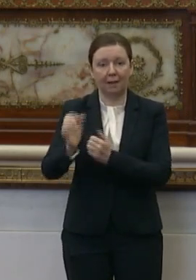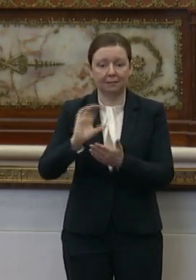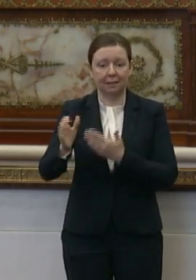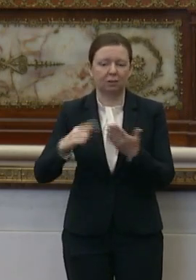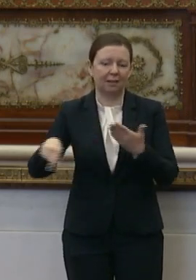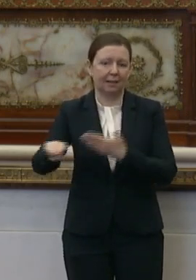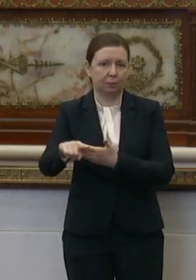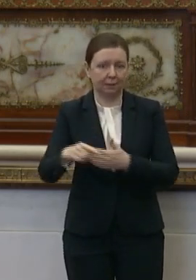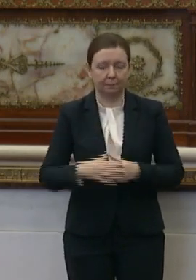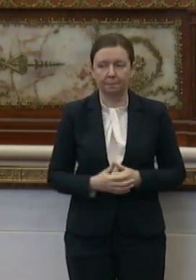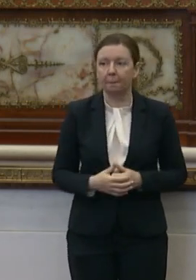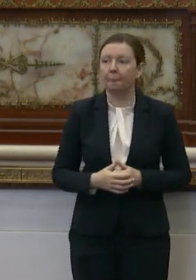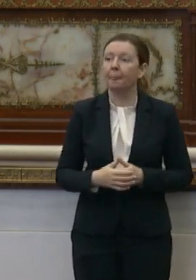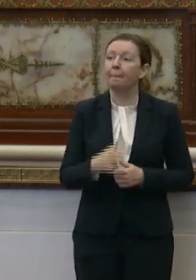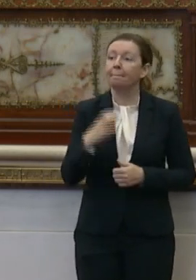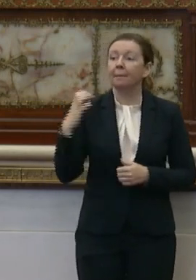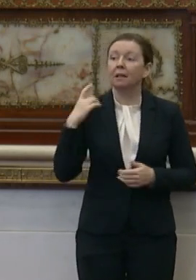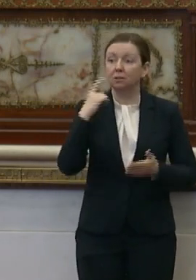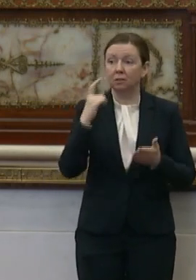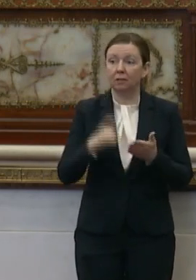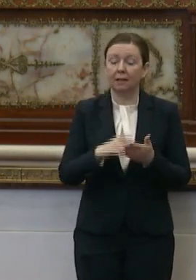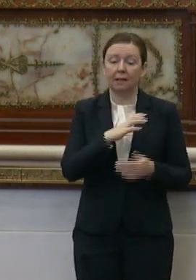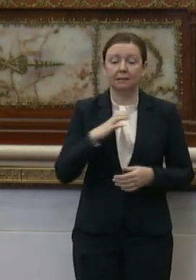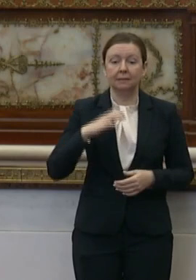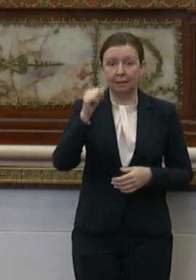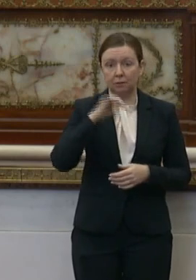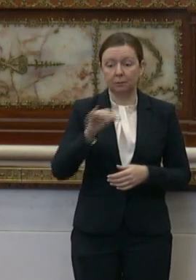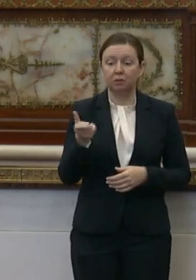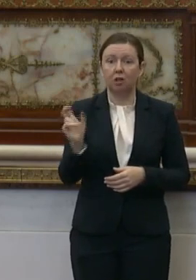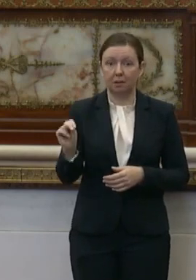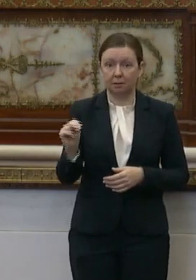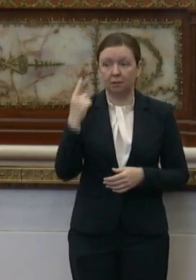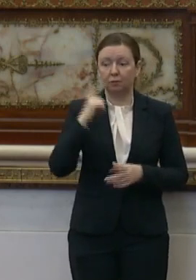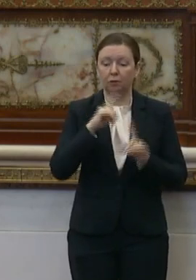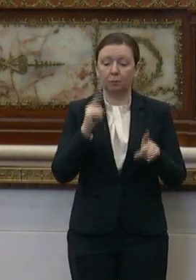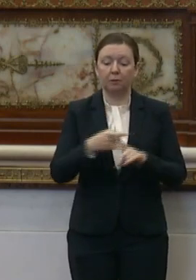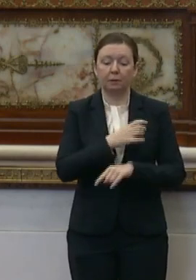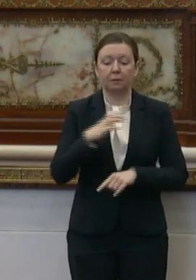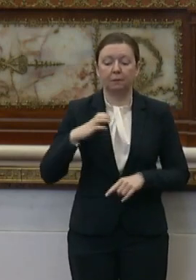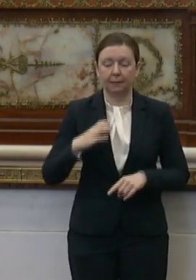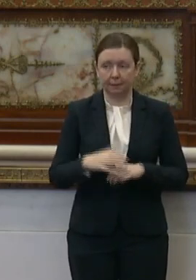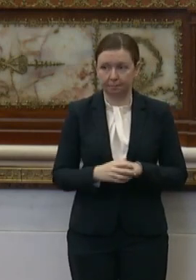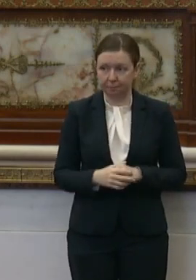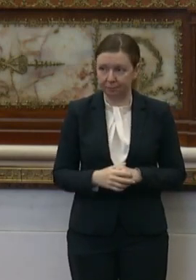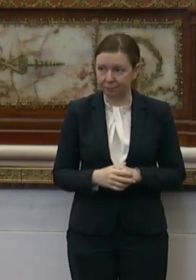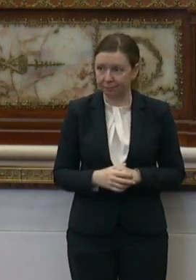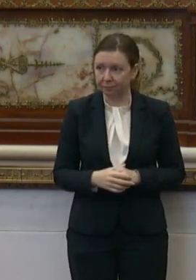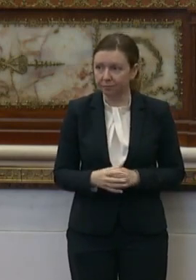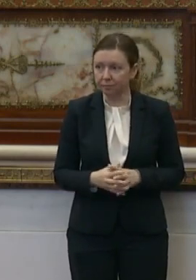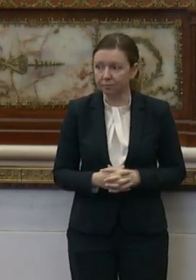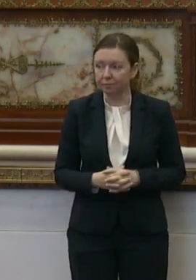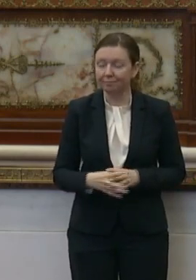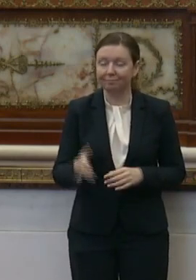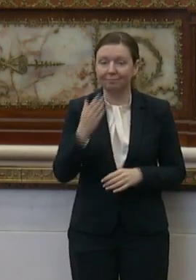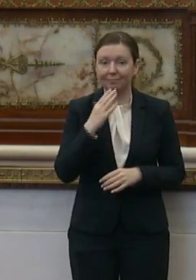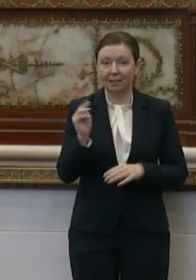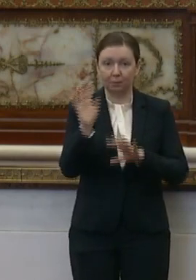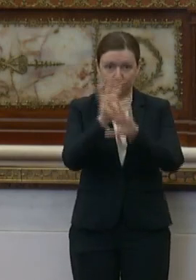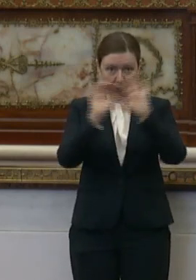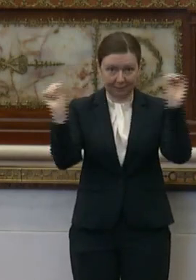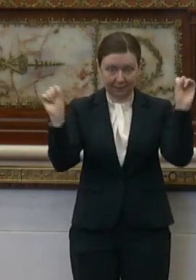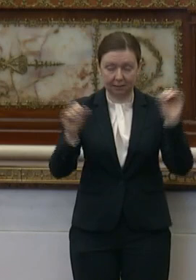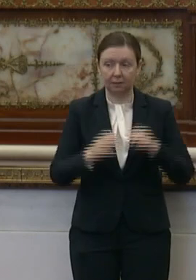our next session of council. Chair now recognizes Councilman Johnson for a report from the Committee on Rules. Thank you, Mr.